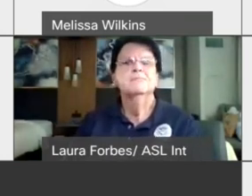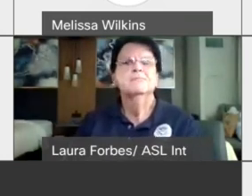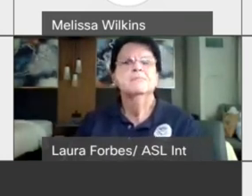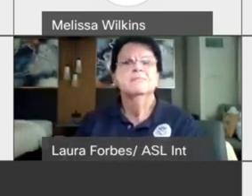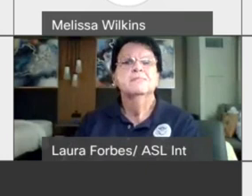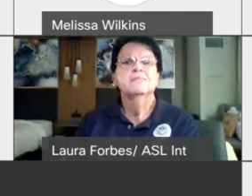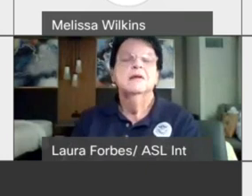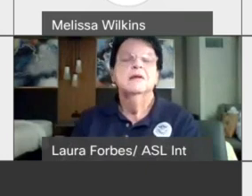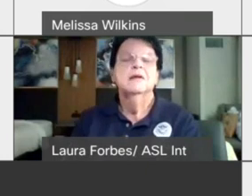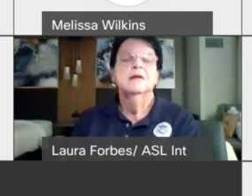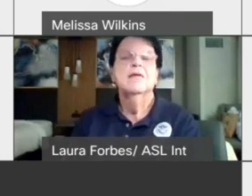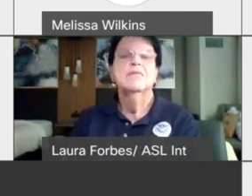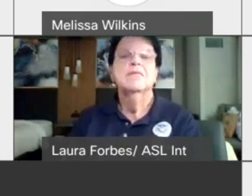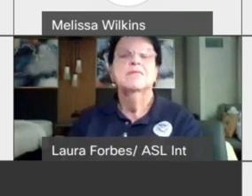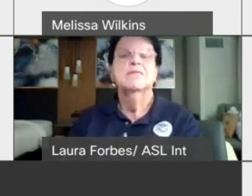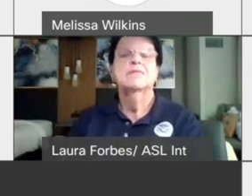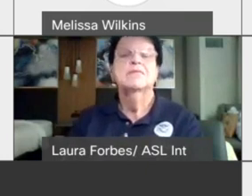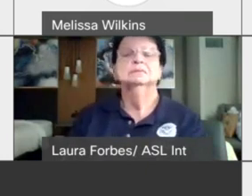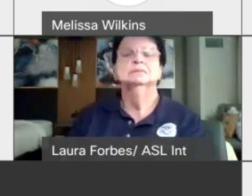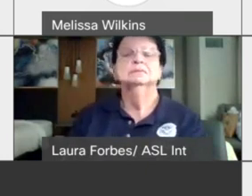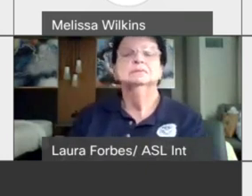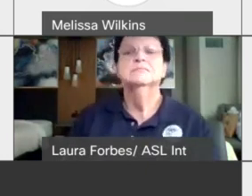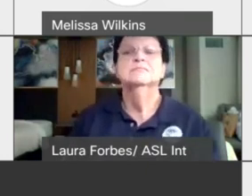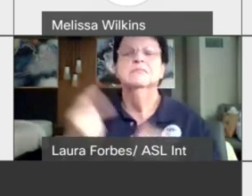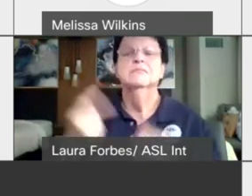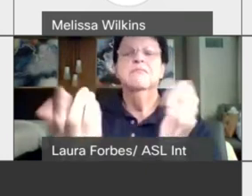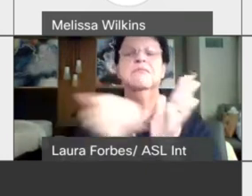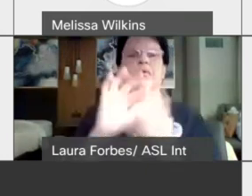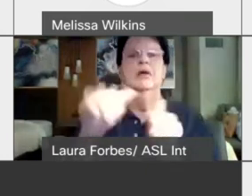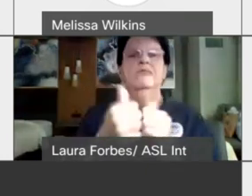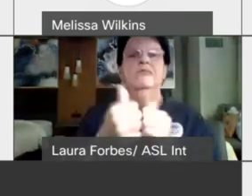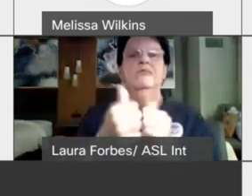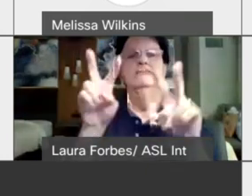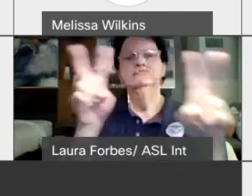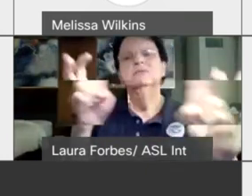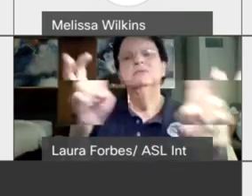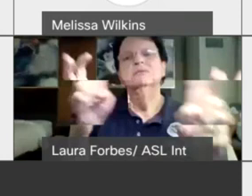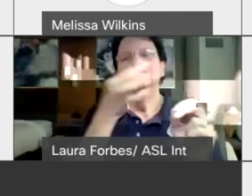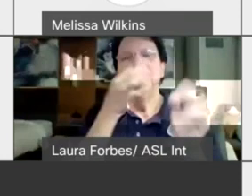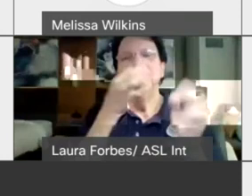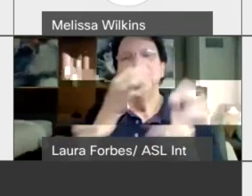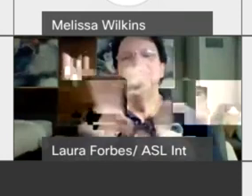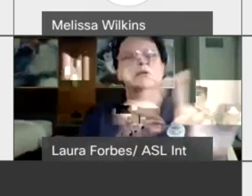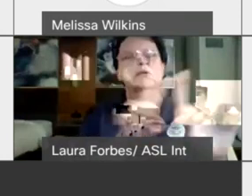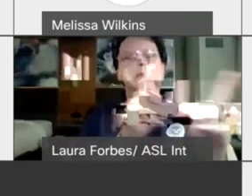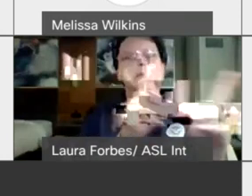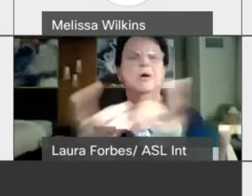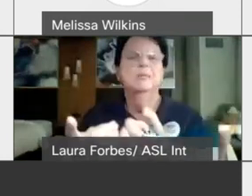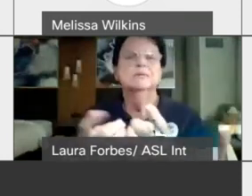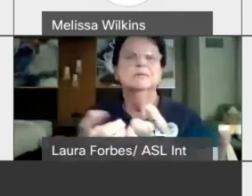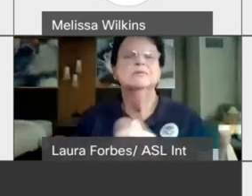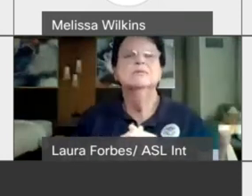All right, so we have, again, we have all the subject matter experts from the different departments. From FEMA.